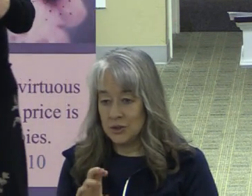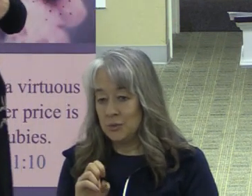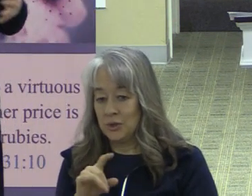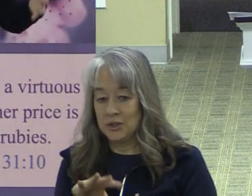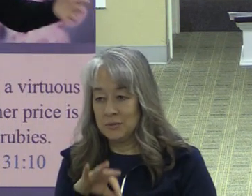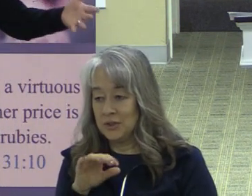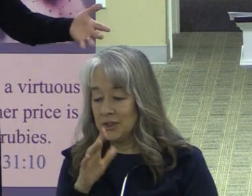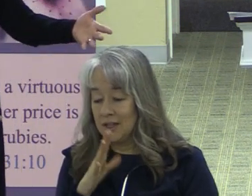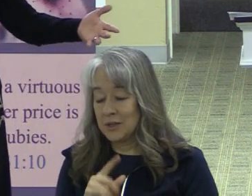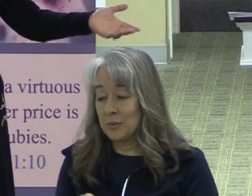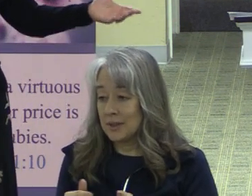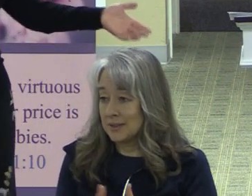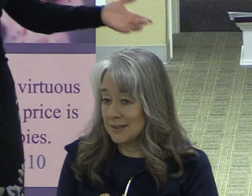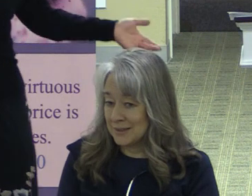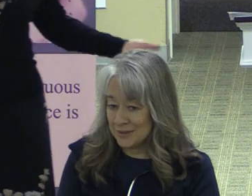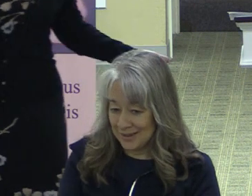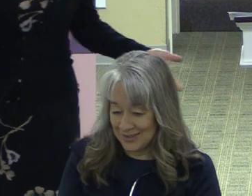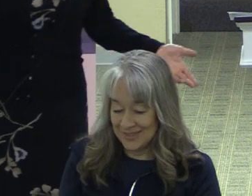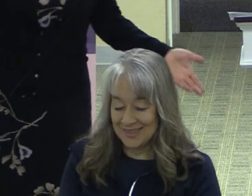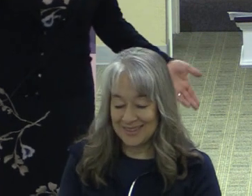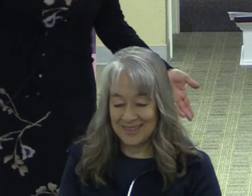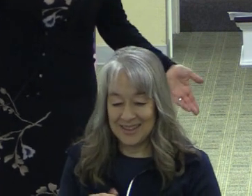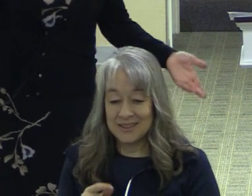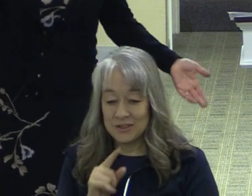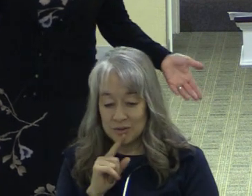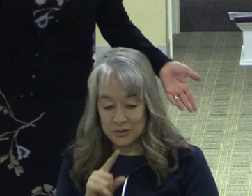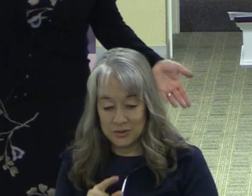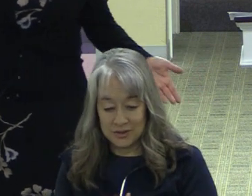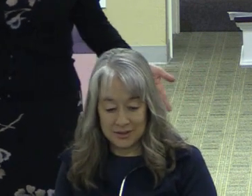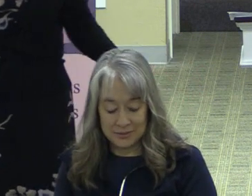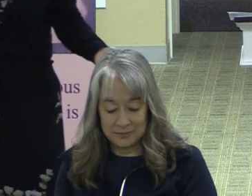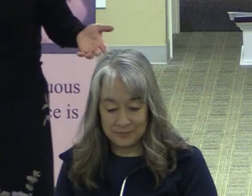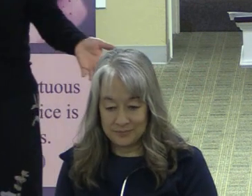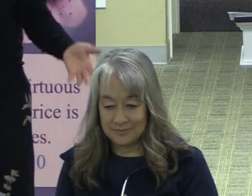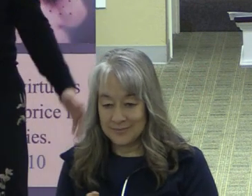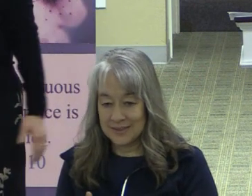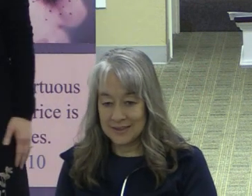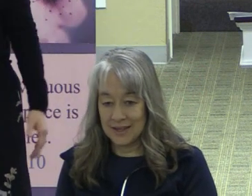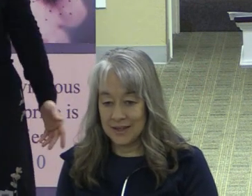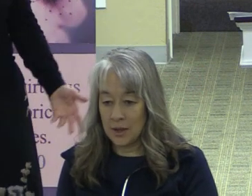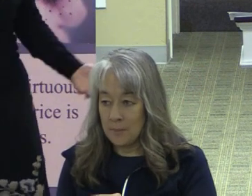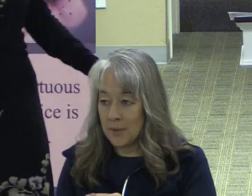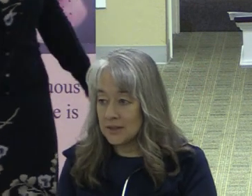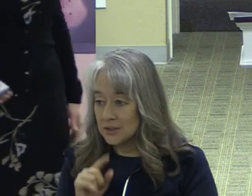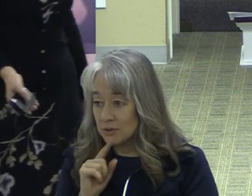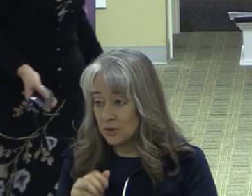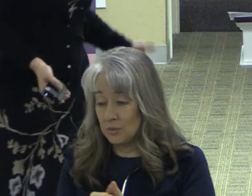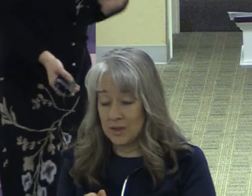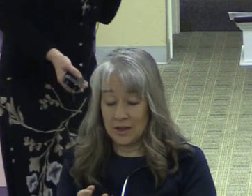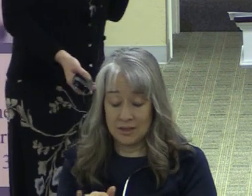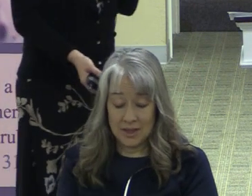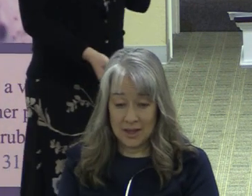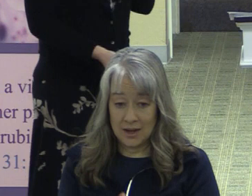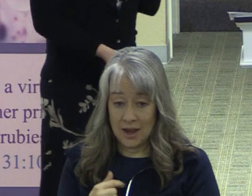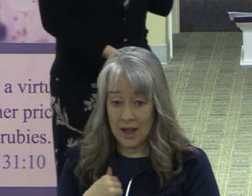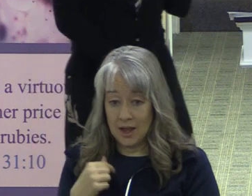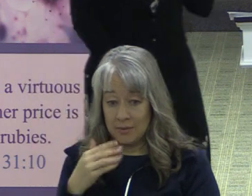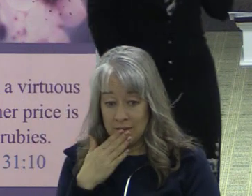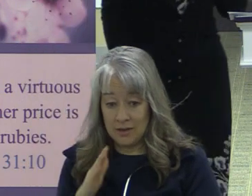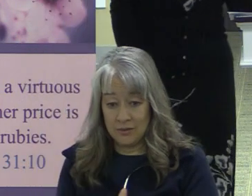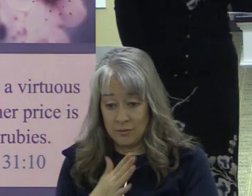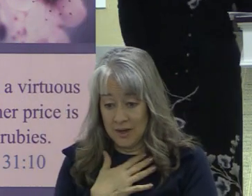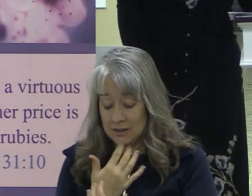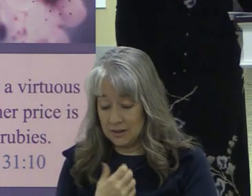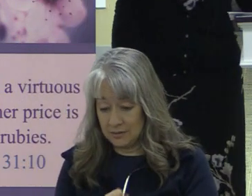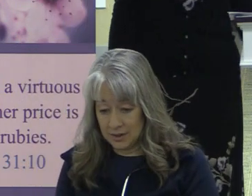ladies, but at the same token, like it's the truth. I mean, you know what I mean? Like it's like a basic truth. Without that, I am thankful for